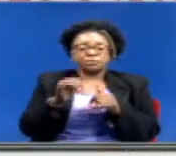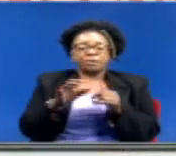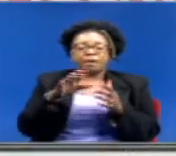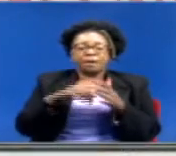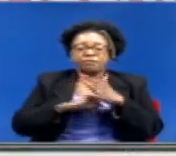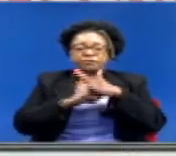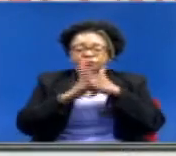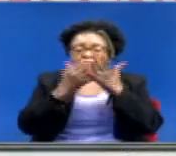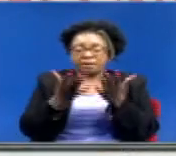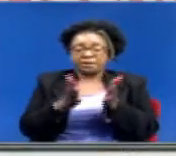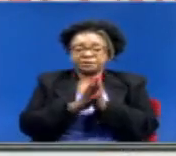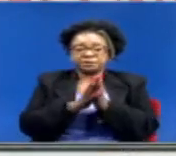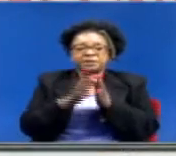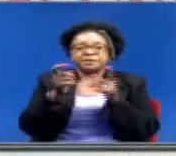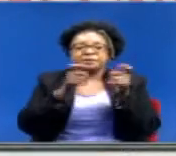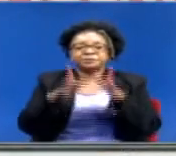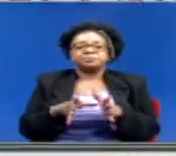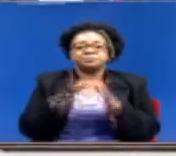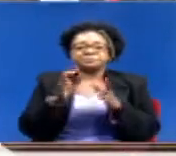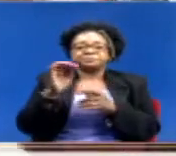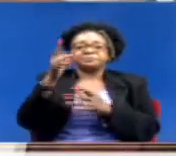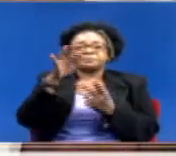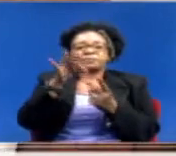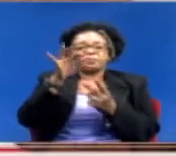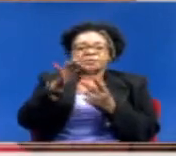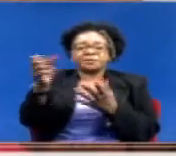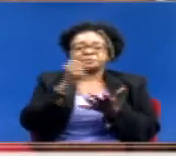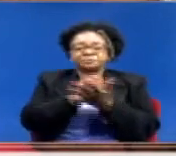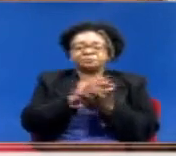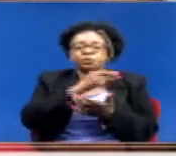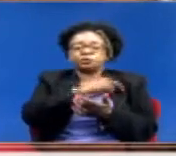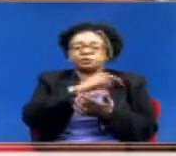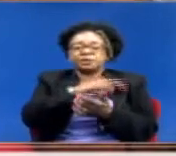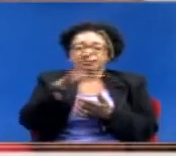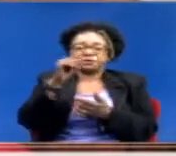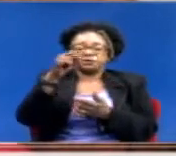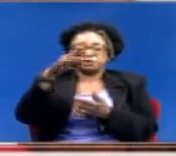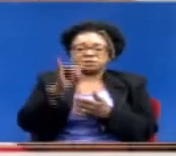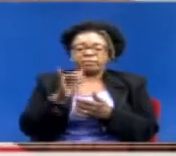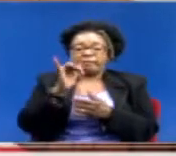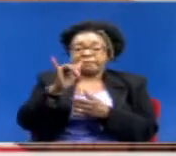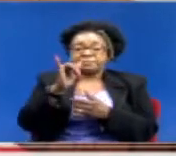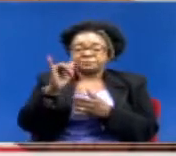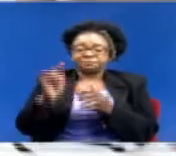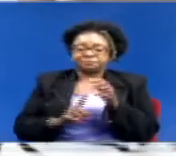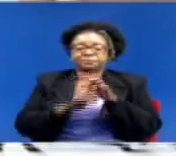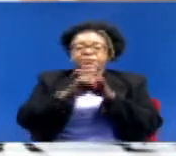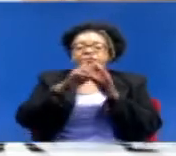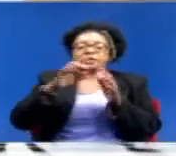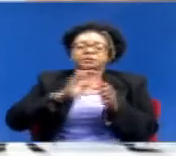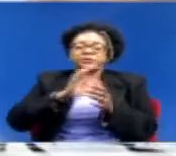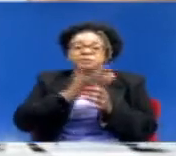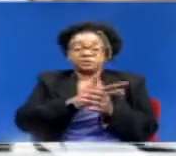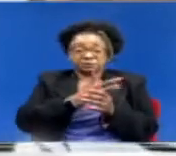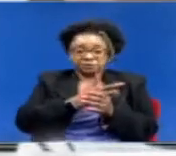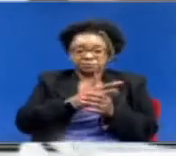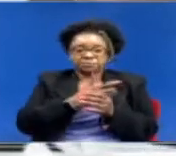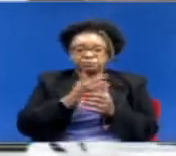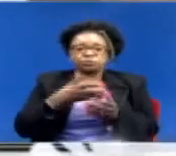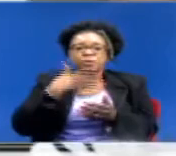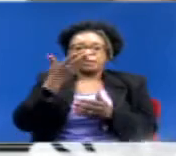the Eldoret-based First Choice Recruitment and Consultancy Agency, appeared before the Senate Labor Committee to answer and clear the